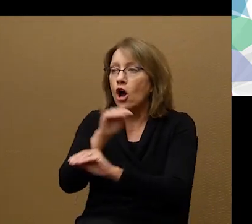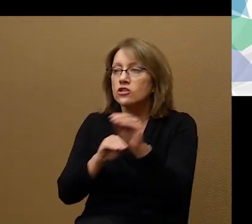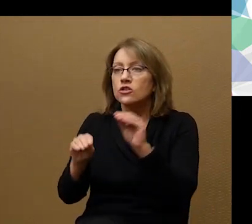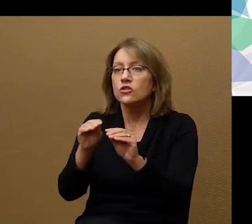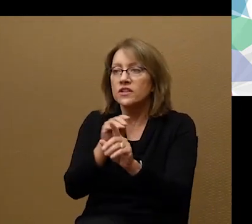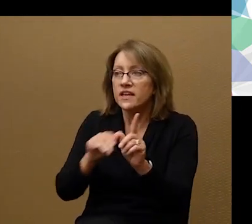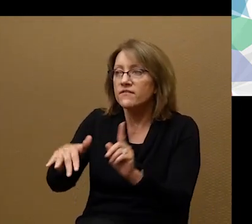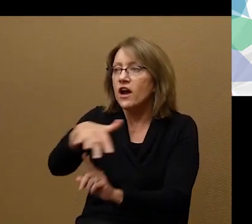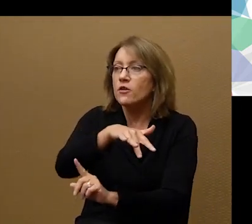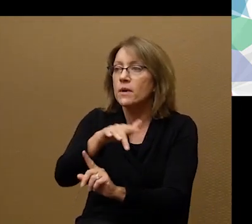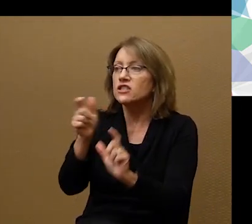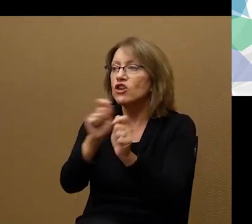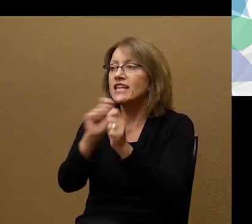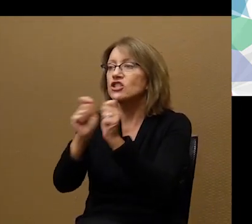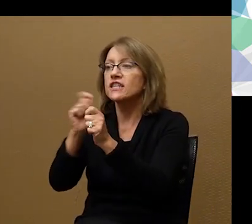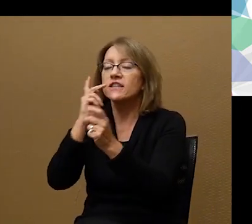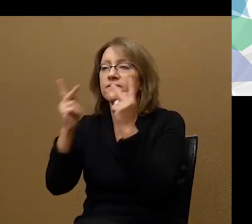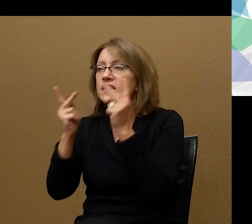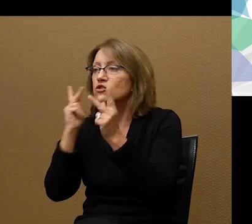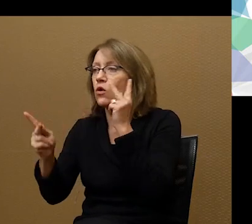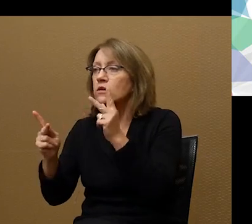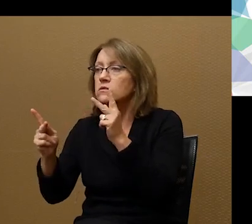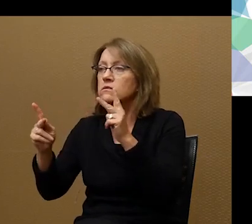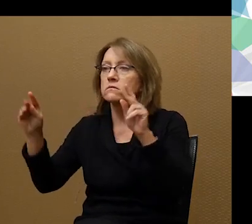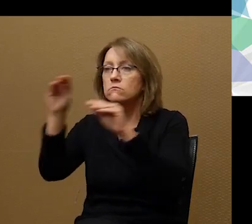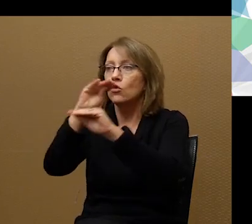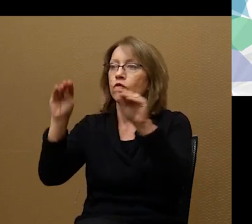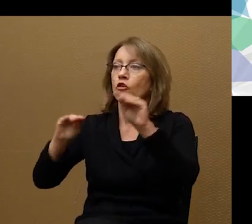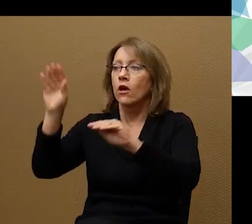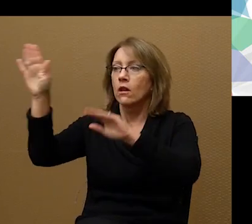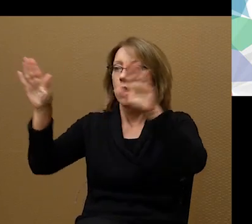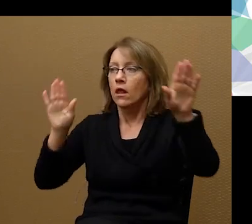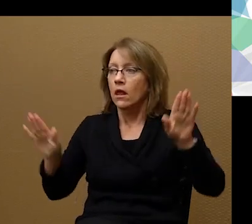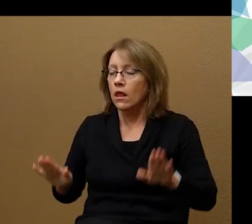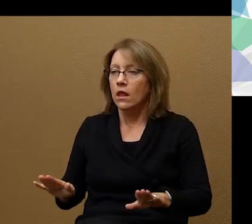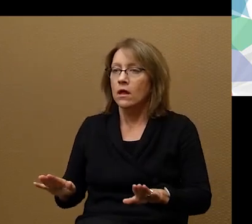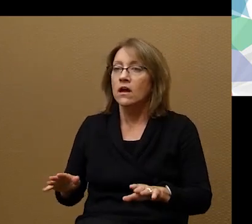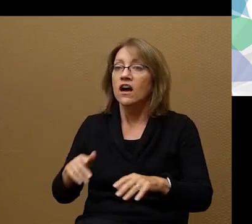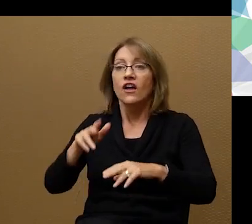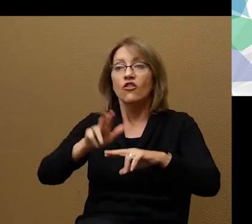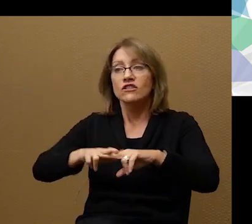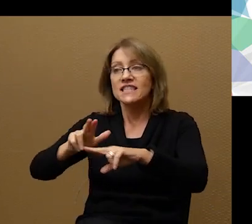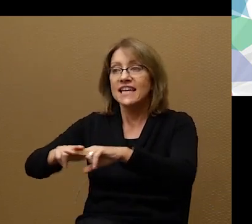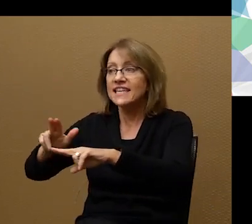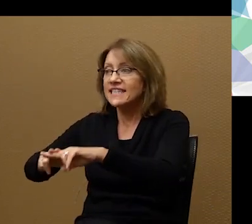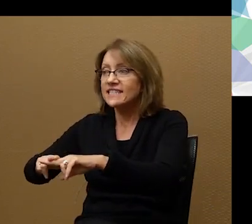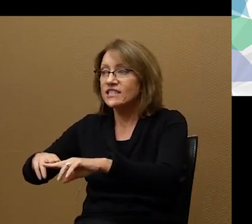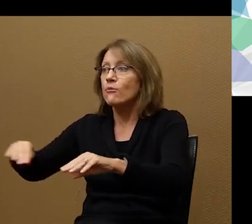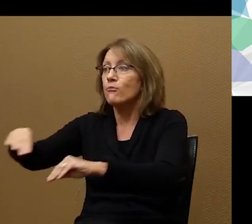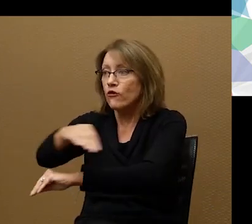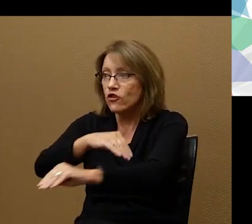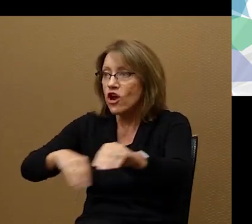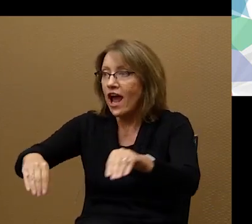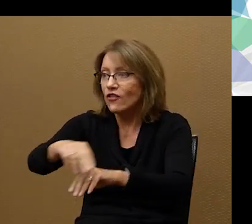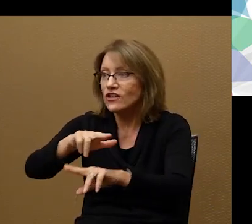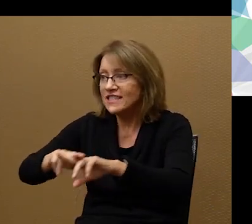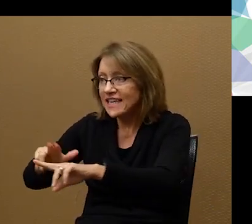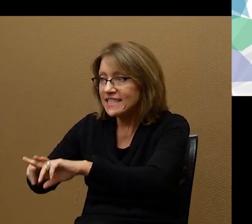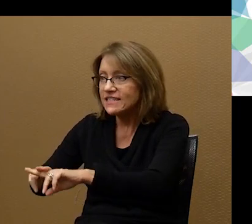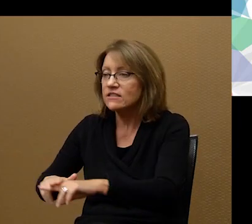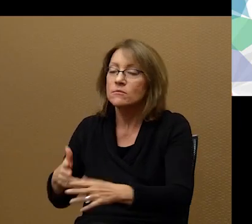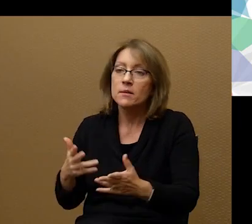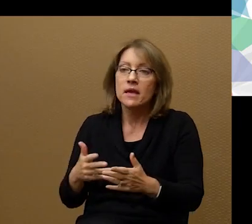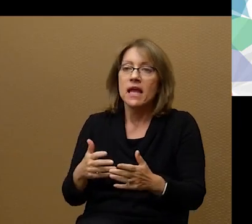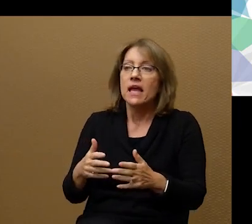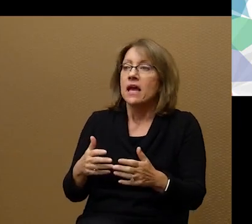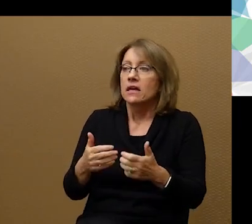defining the areas, very similar to structured teaching. You could change their seating. You can add space between the